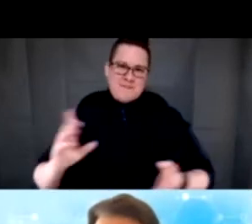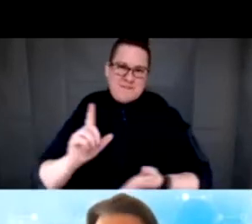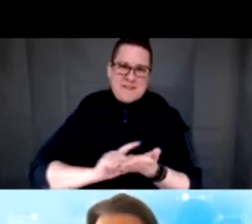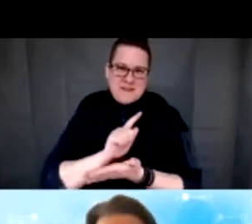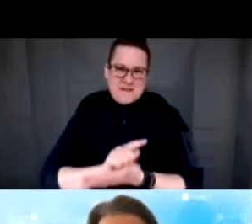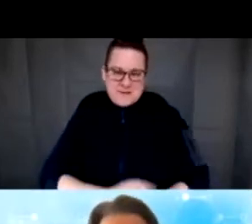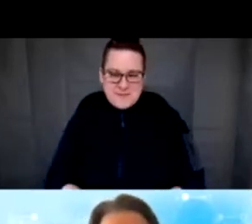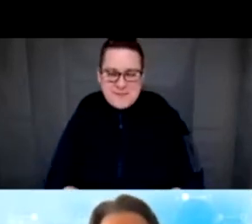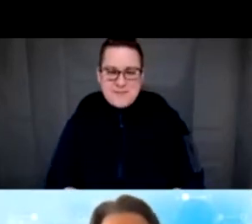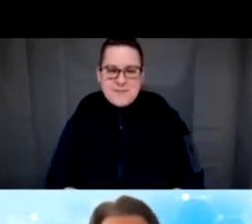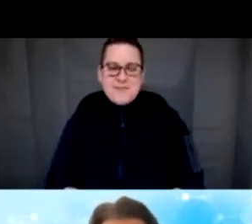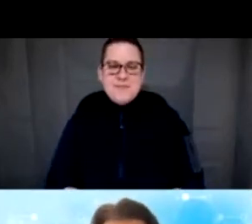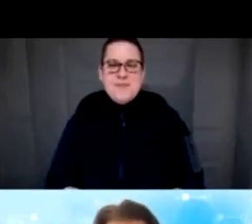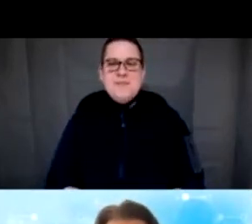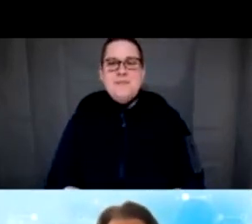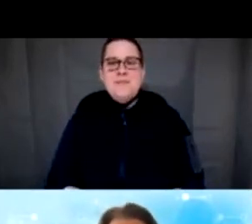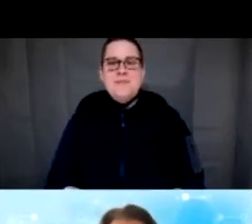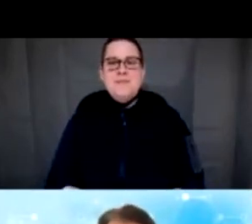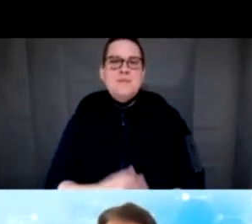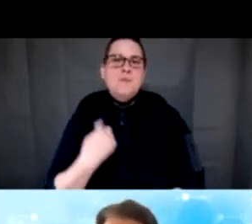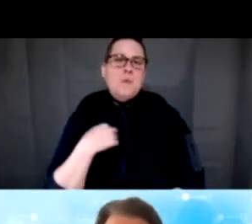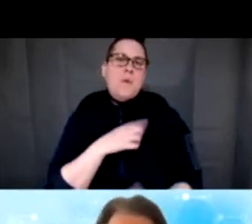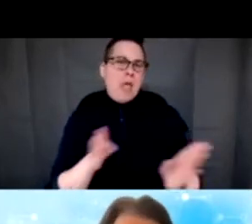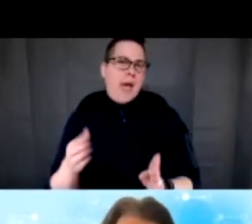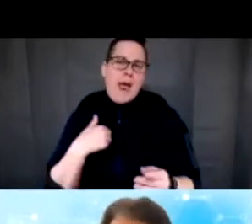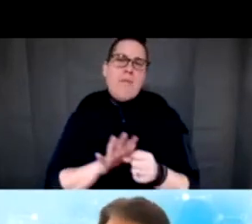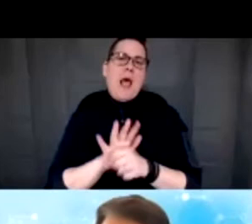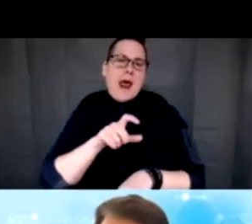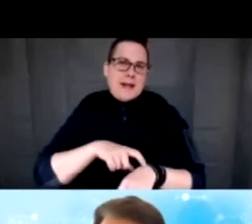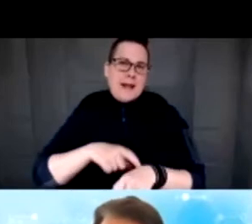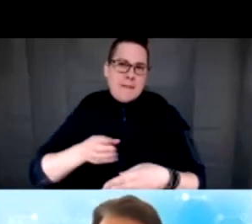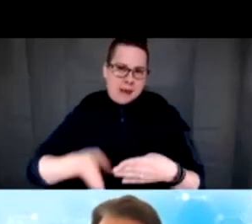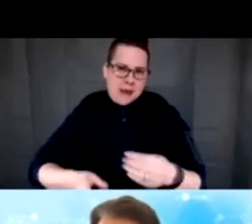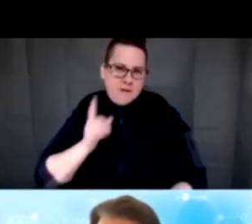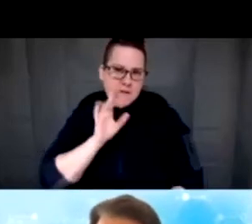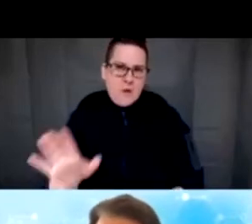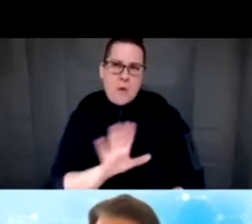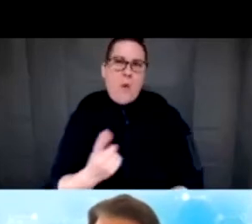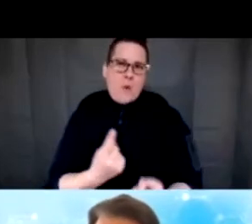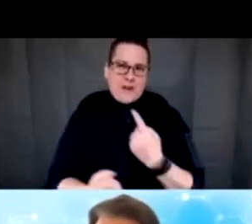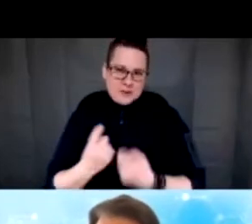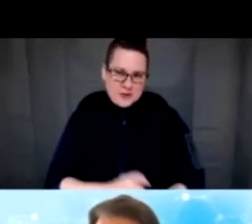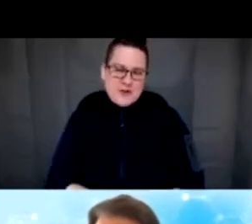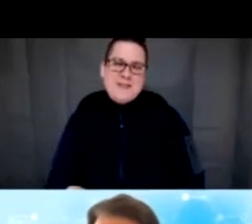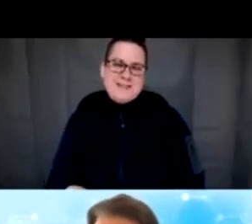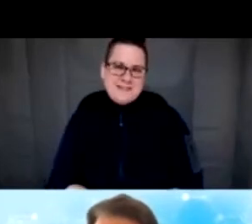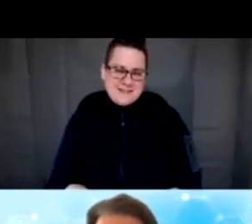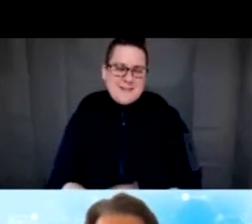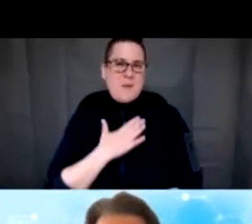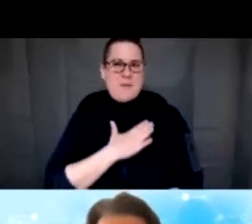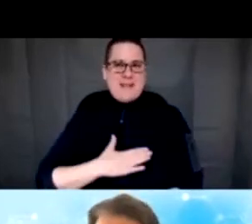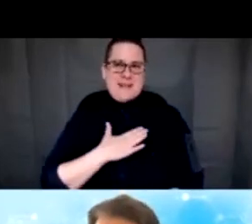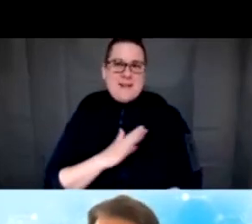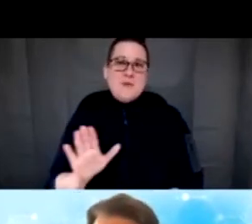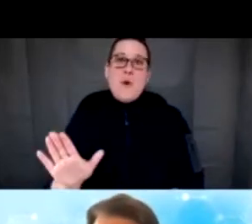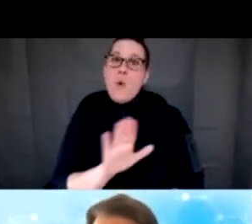today. We do want to and plan to leave plenty of time for questions at the end. So please note to put your